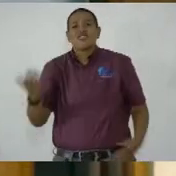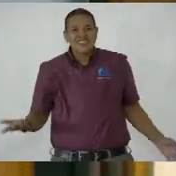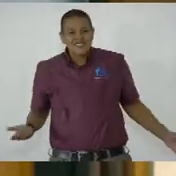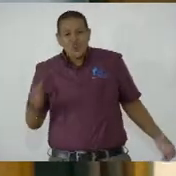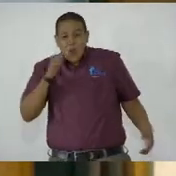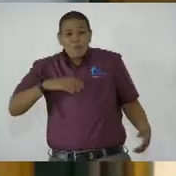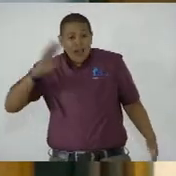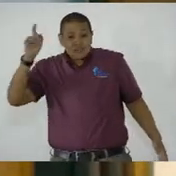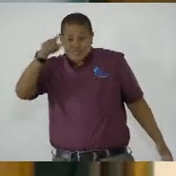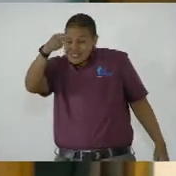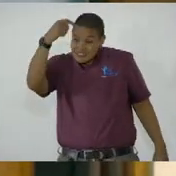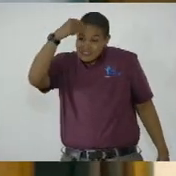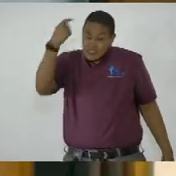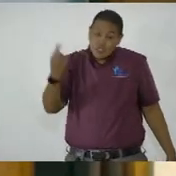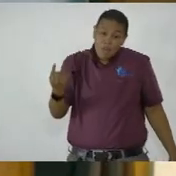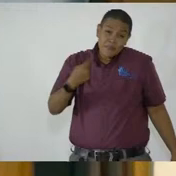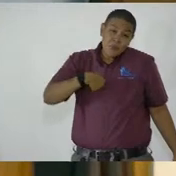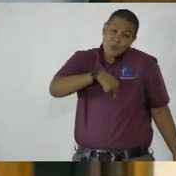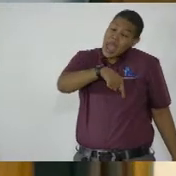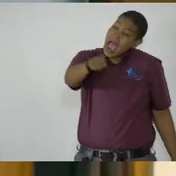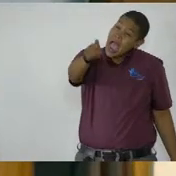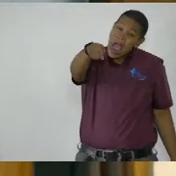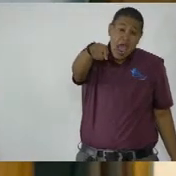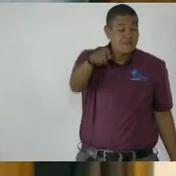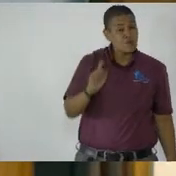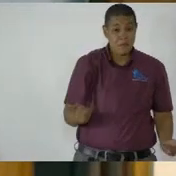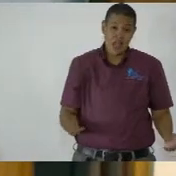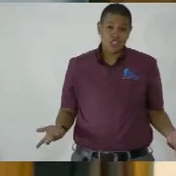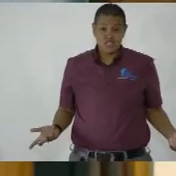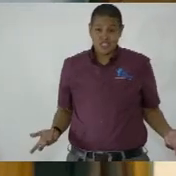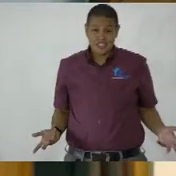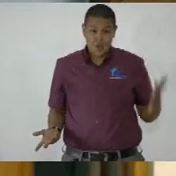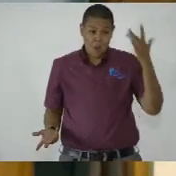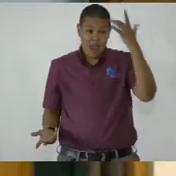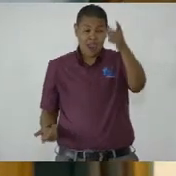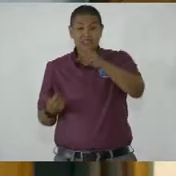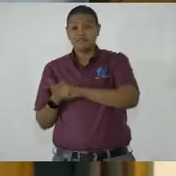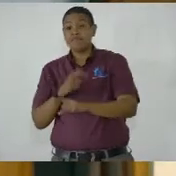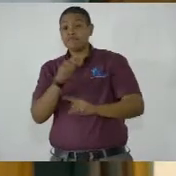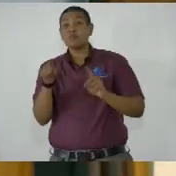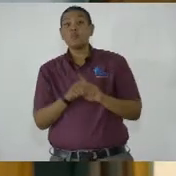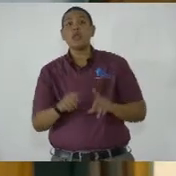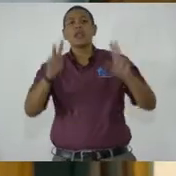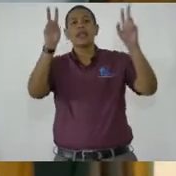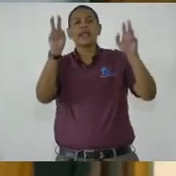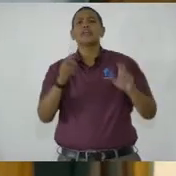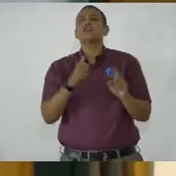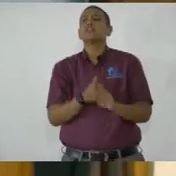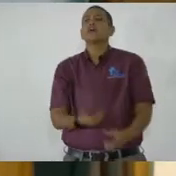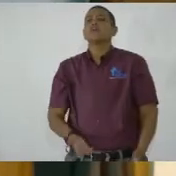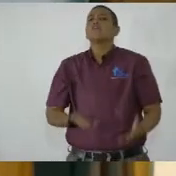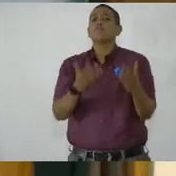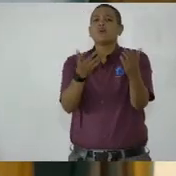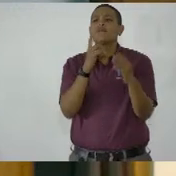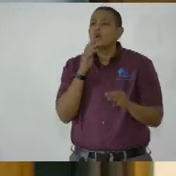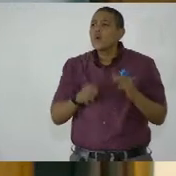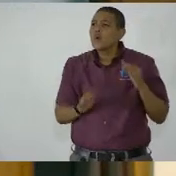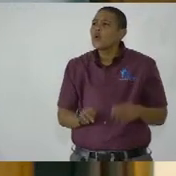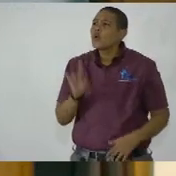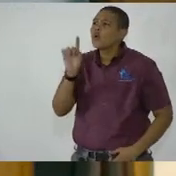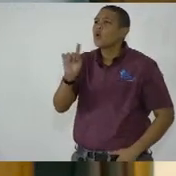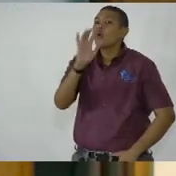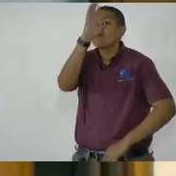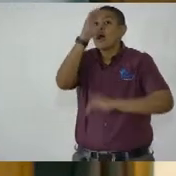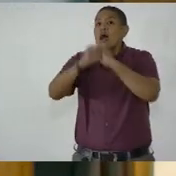it is something that we have to deal with, because when matters are put for trial, 5 years